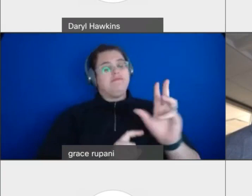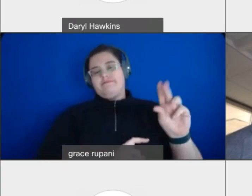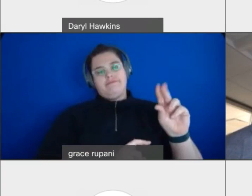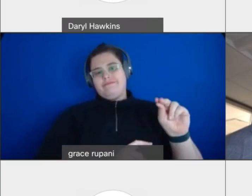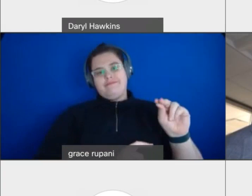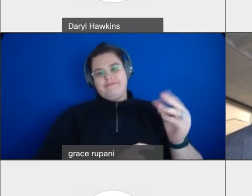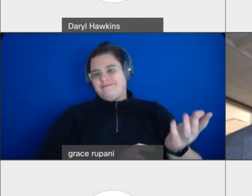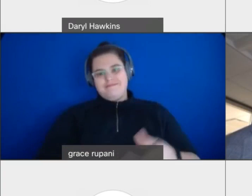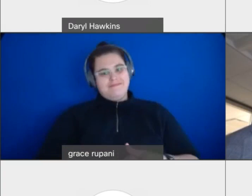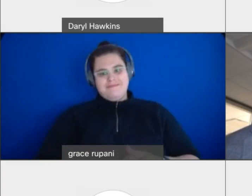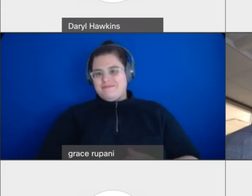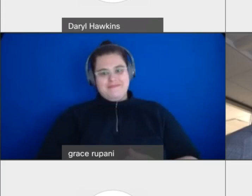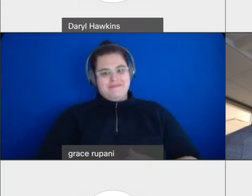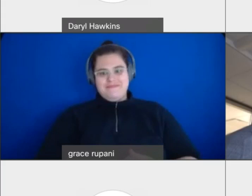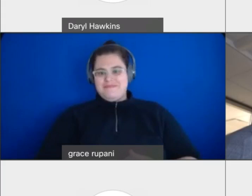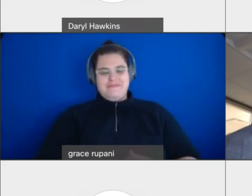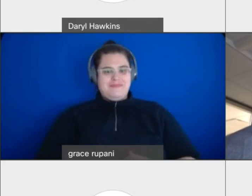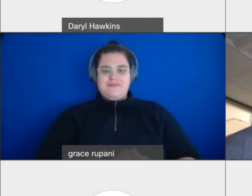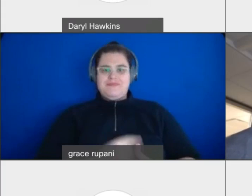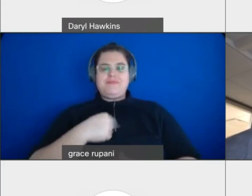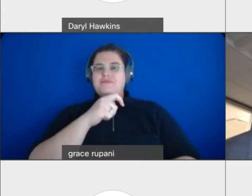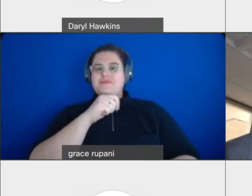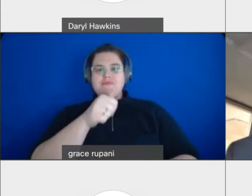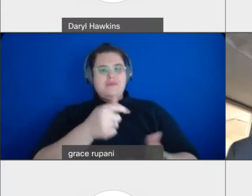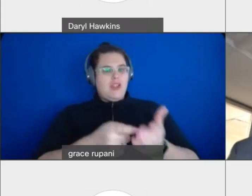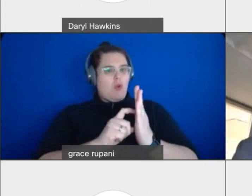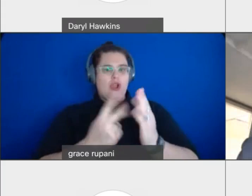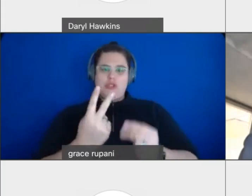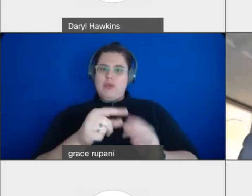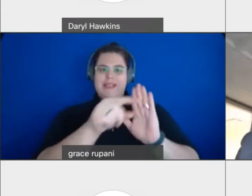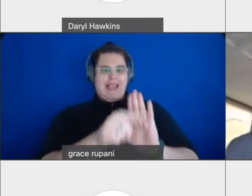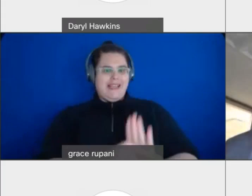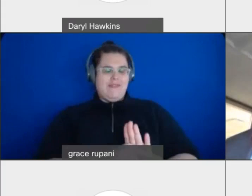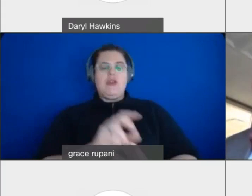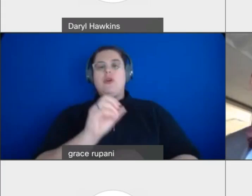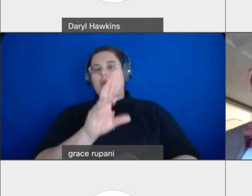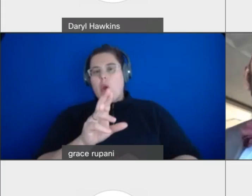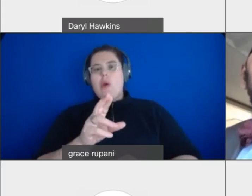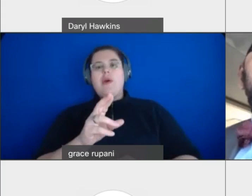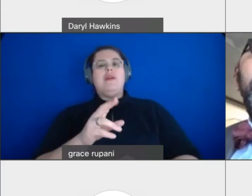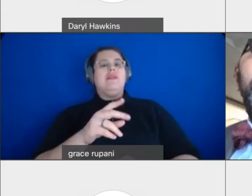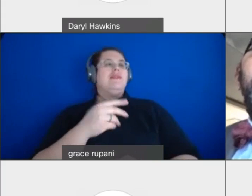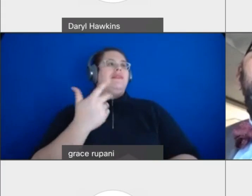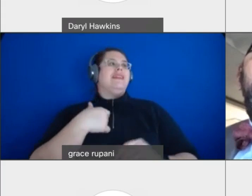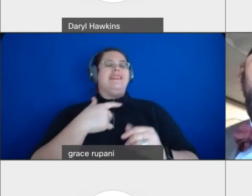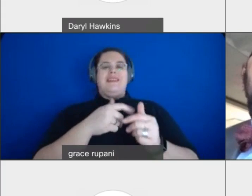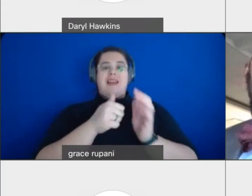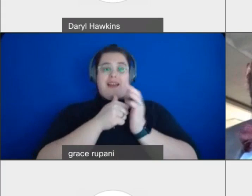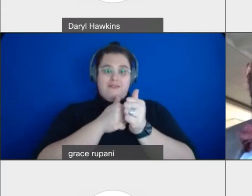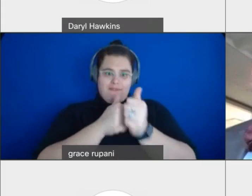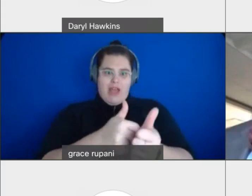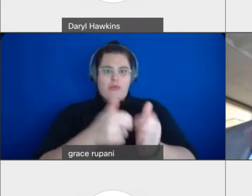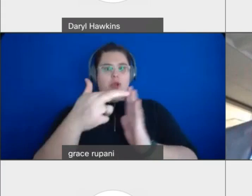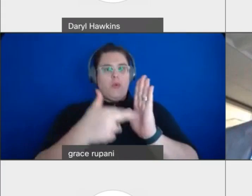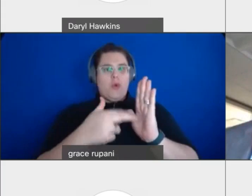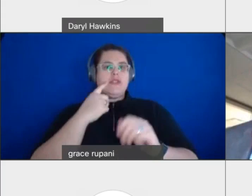from either returning to work or being off of transmission-based precautions. And the reason for that is that